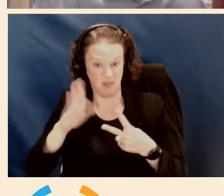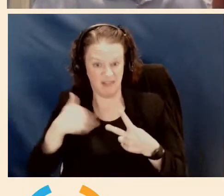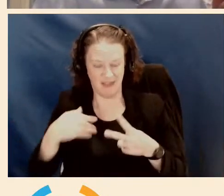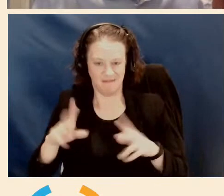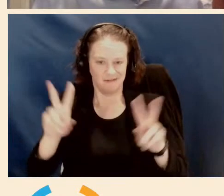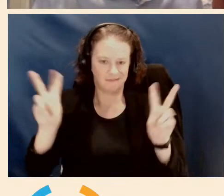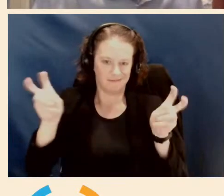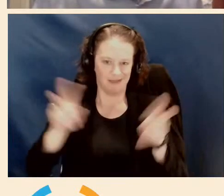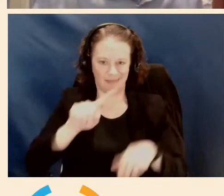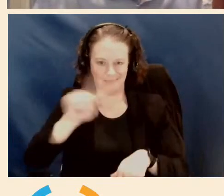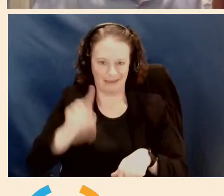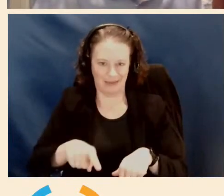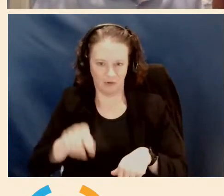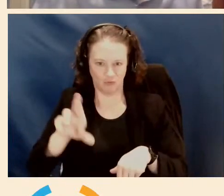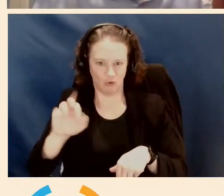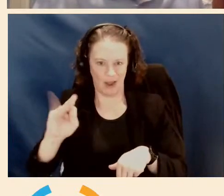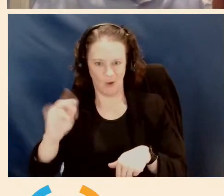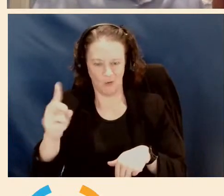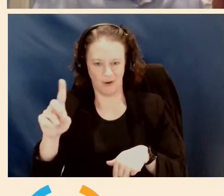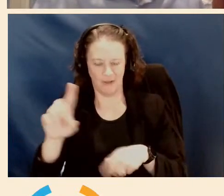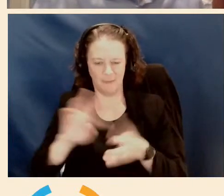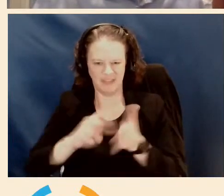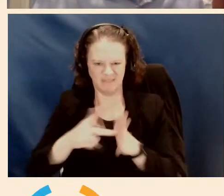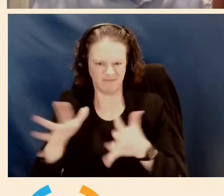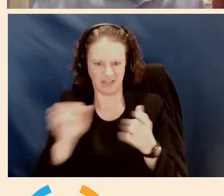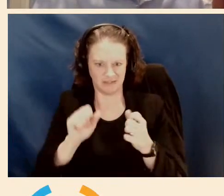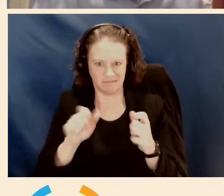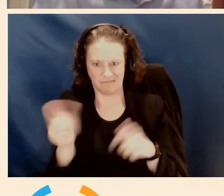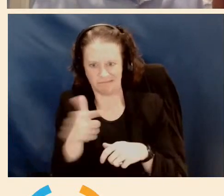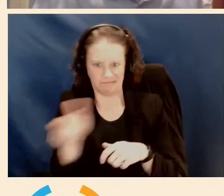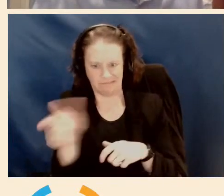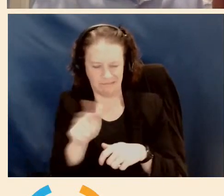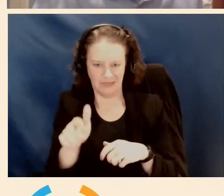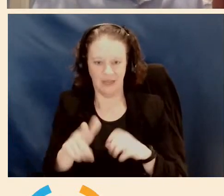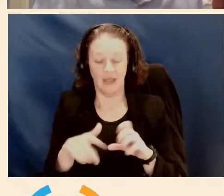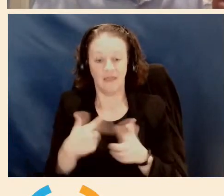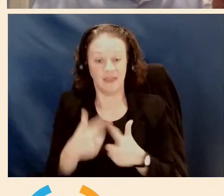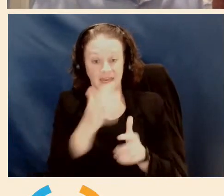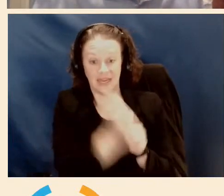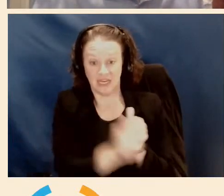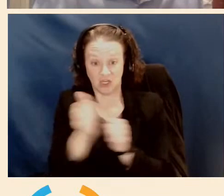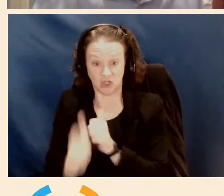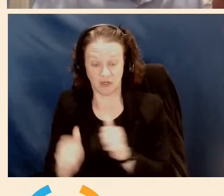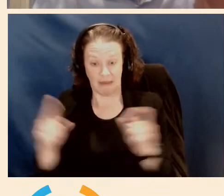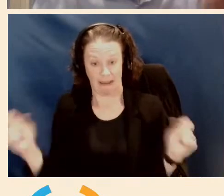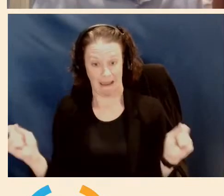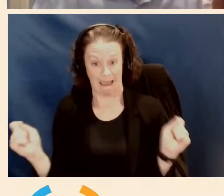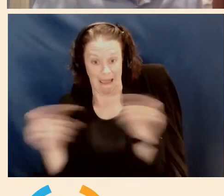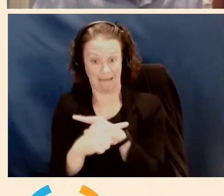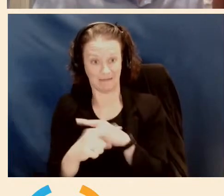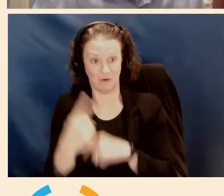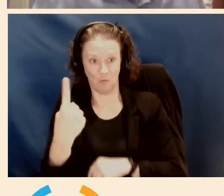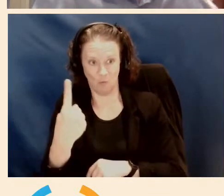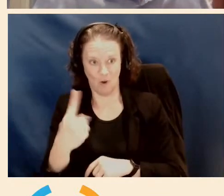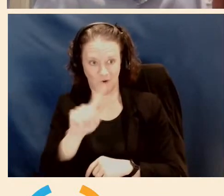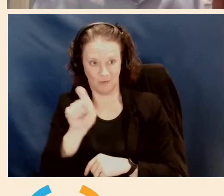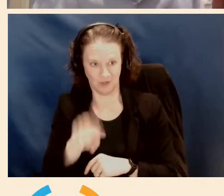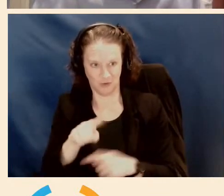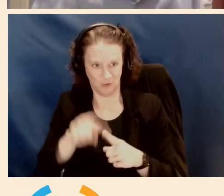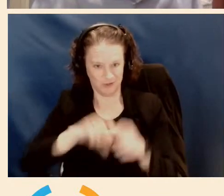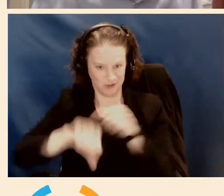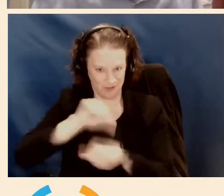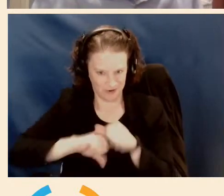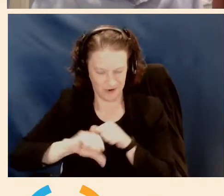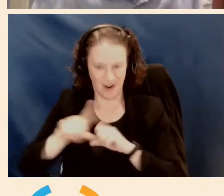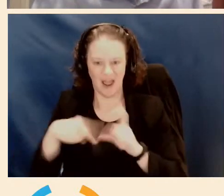each can ask one prepared question to their opponent, and from there, we'll move on to what everyone's waiting for, the audience questions.